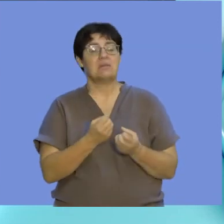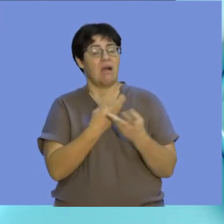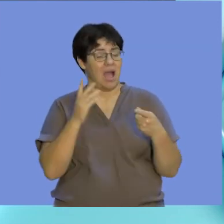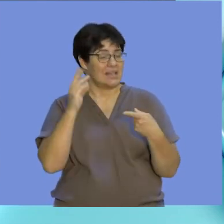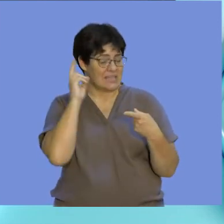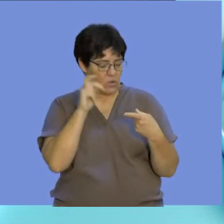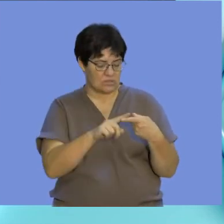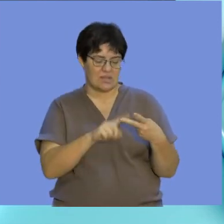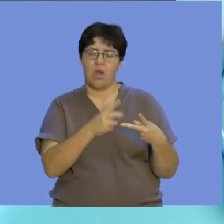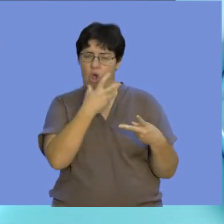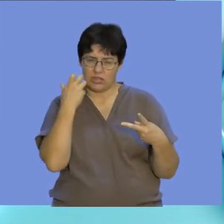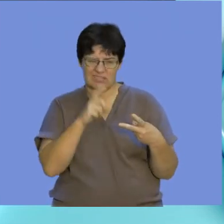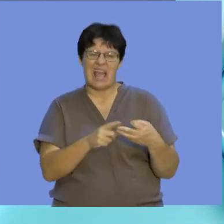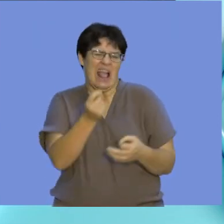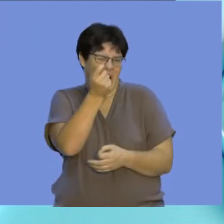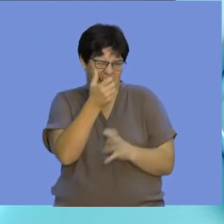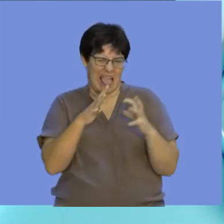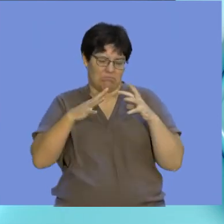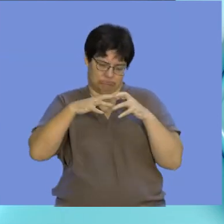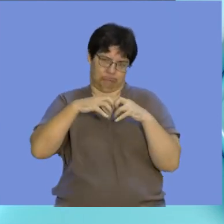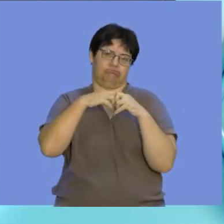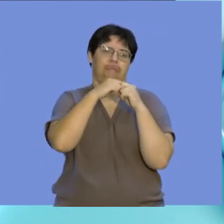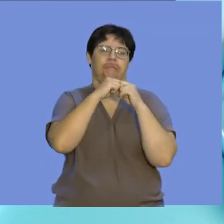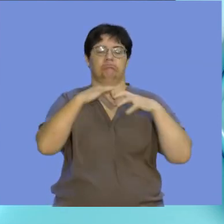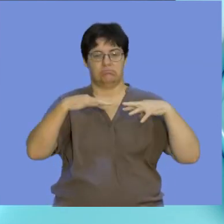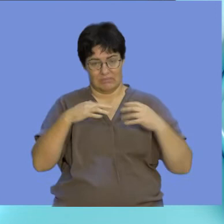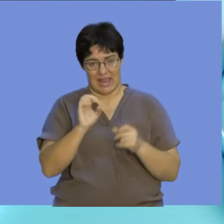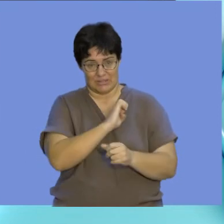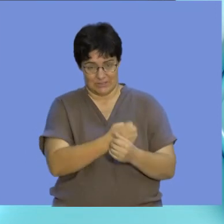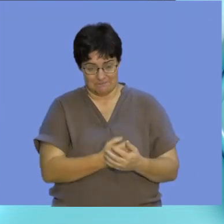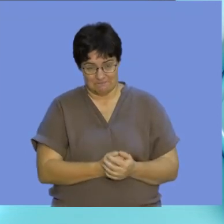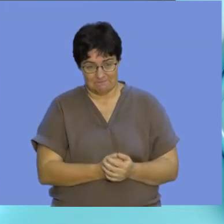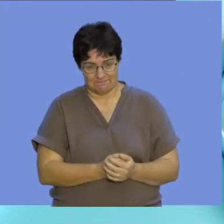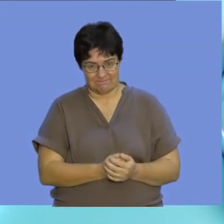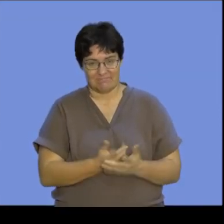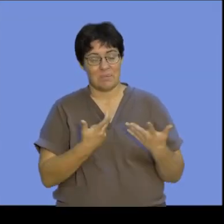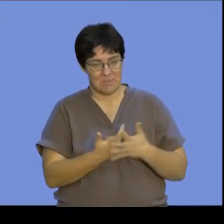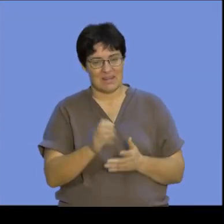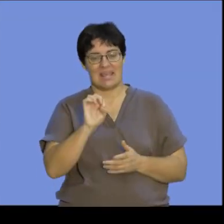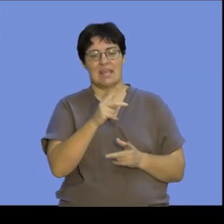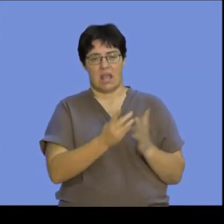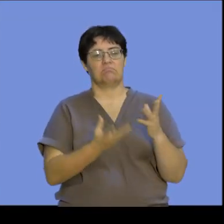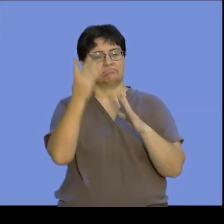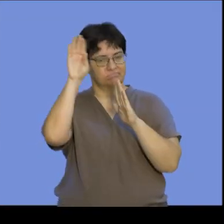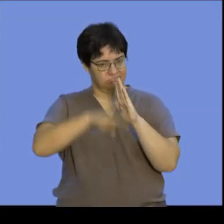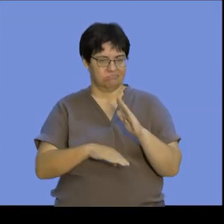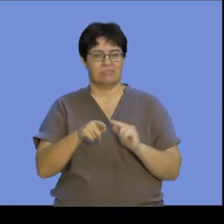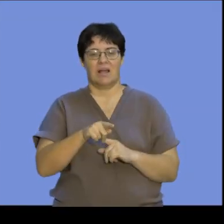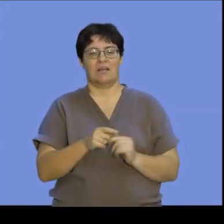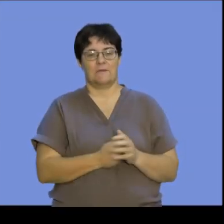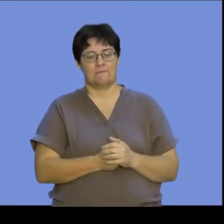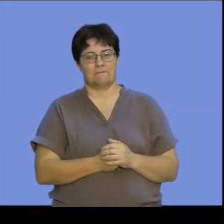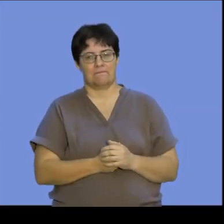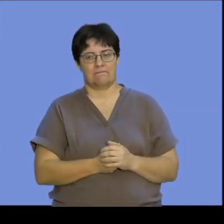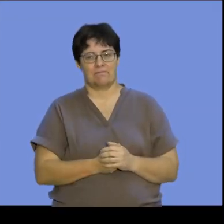heat, and there's a little bit of deformation energy. All right, so that's where the kinetic energy went. Now, and I've